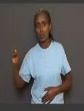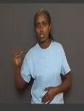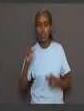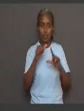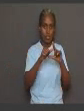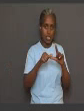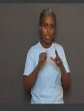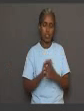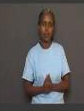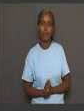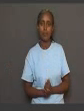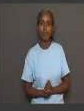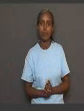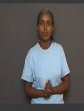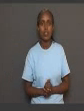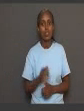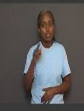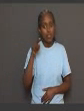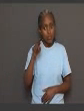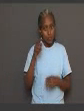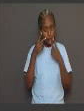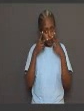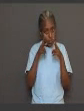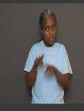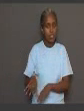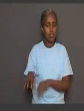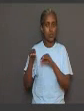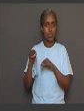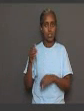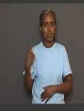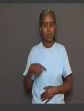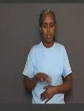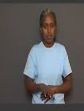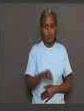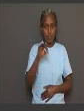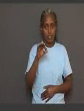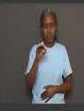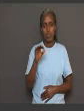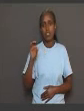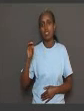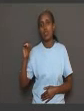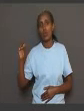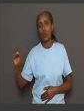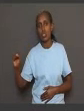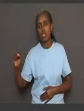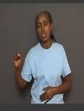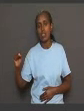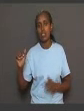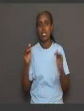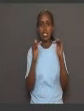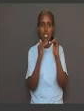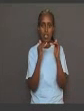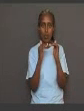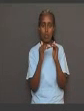angle. You see, students, we find out that the cosine is